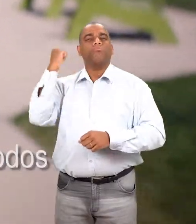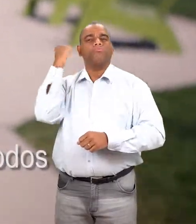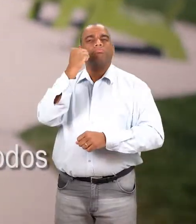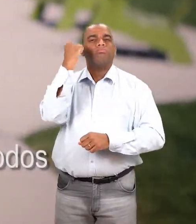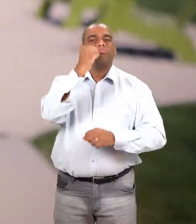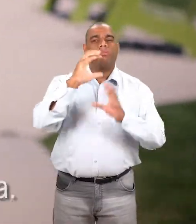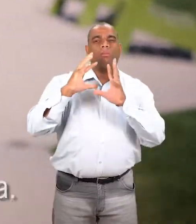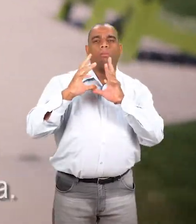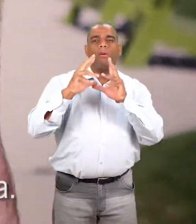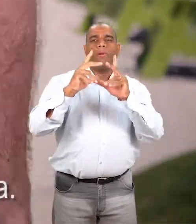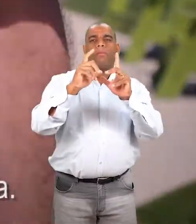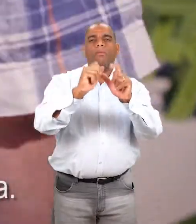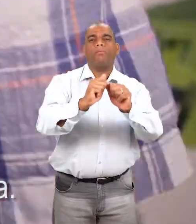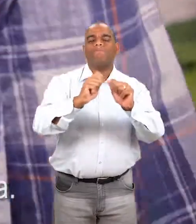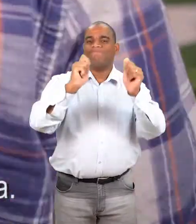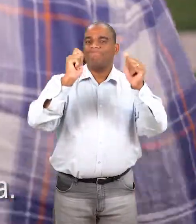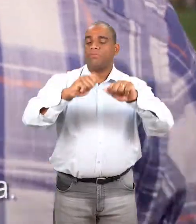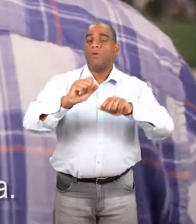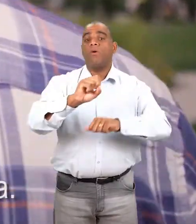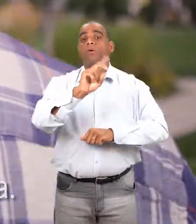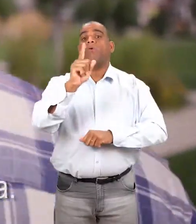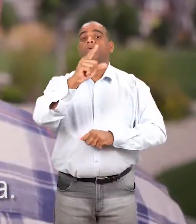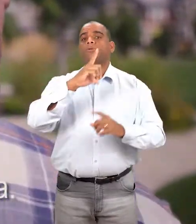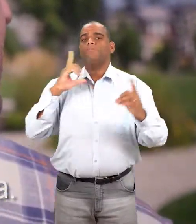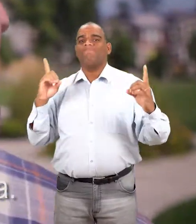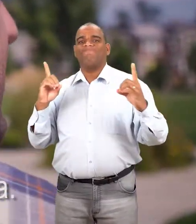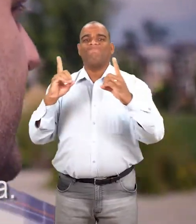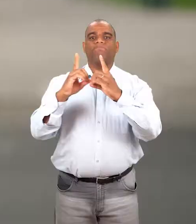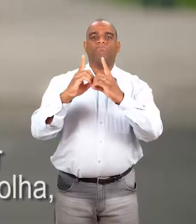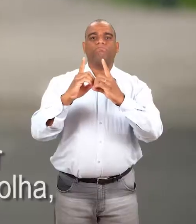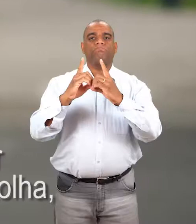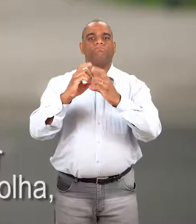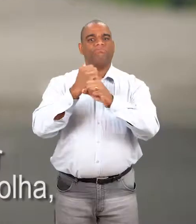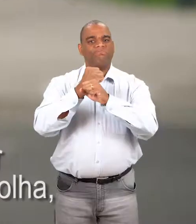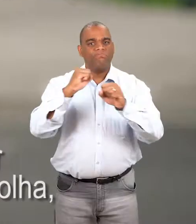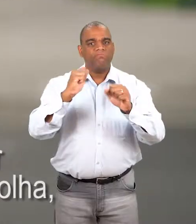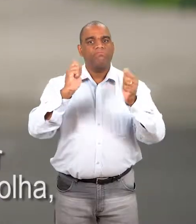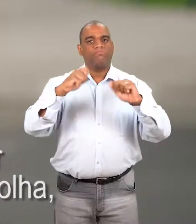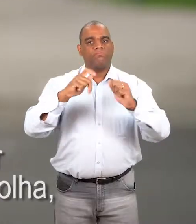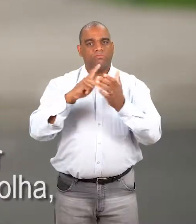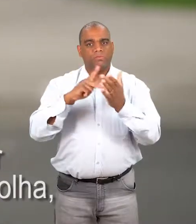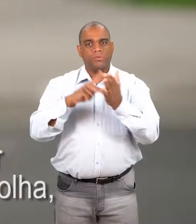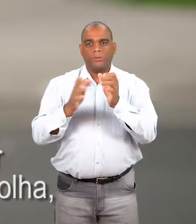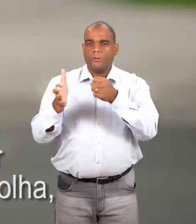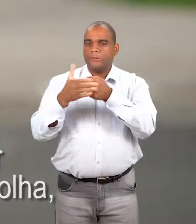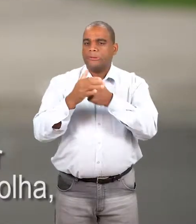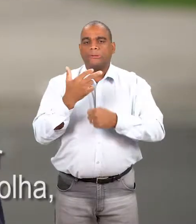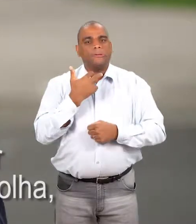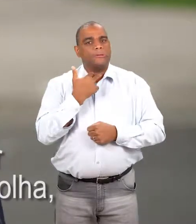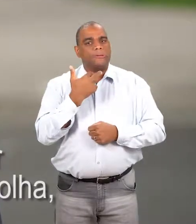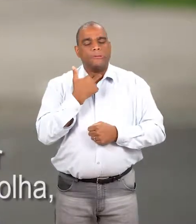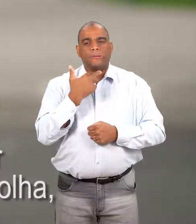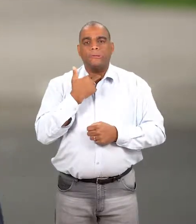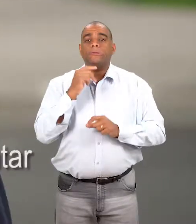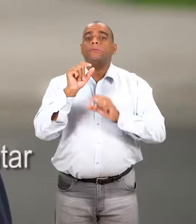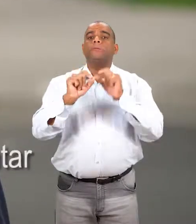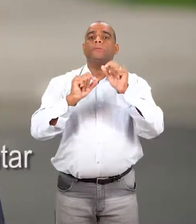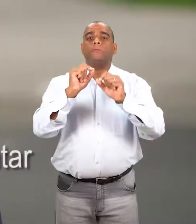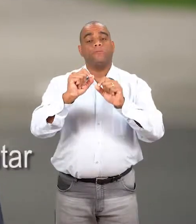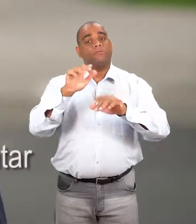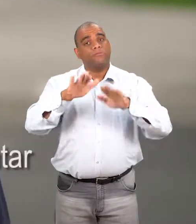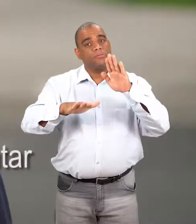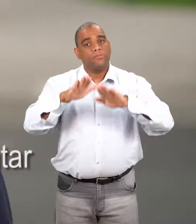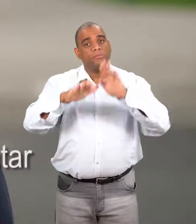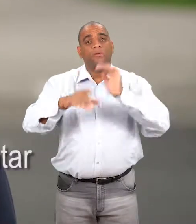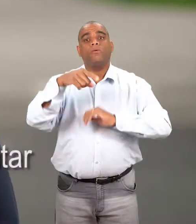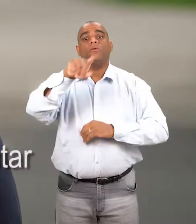he comes across, he will probably succeed unless you stop him. If you can't hide out and you have absolutely no other option, you may have